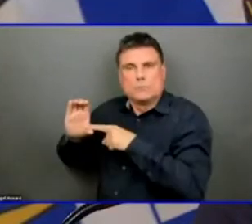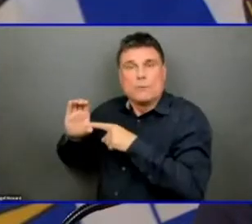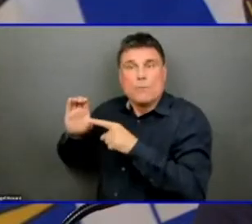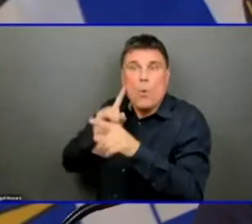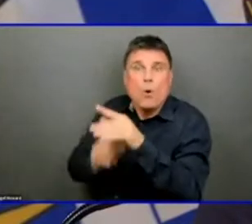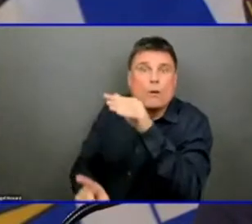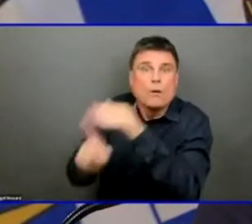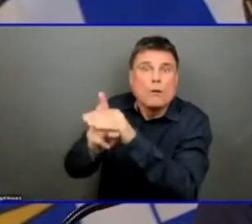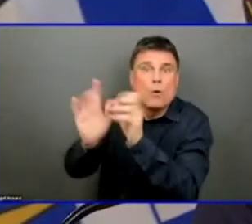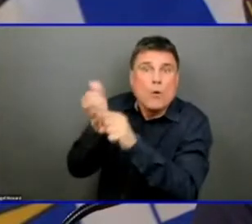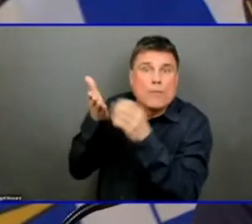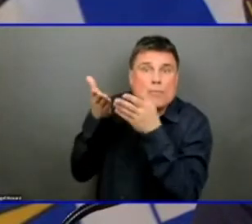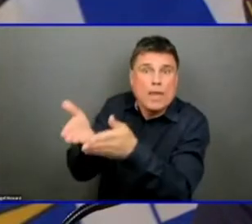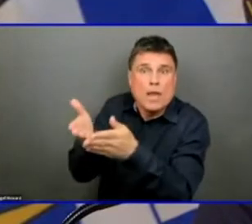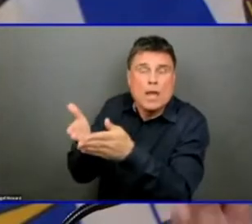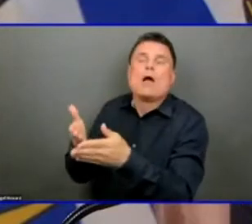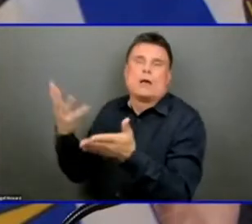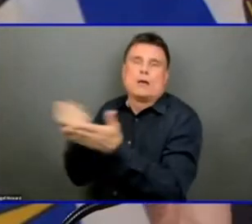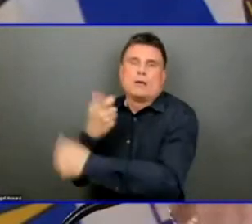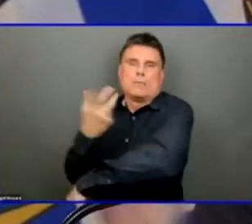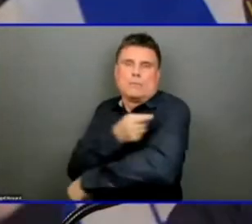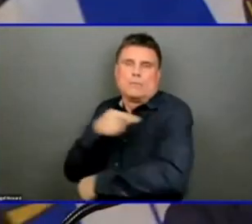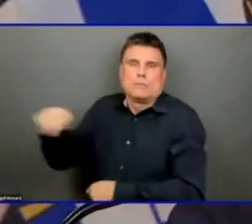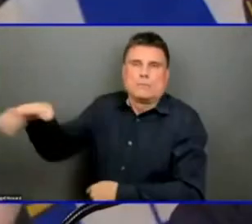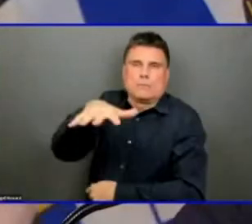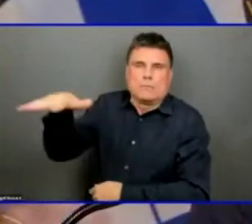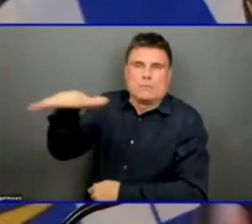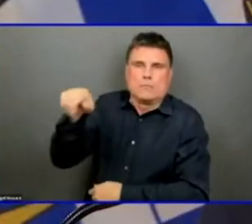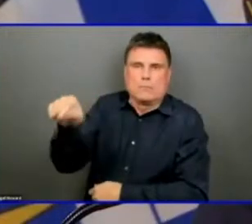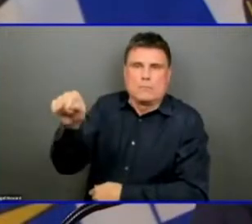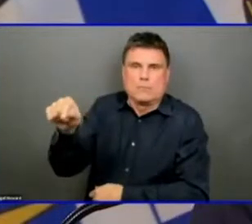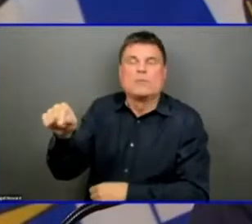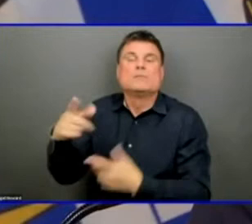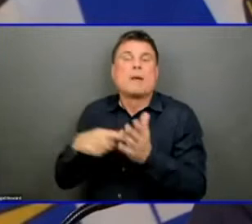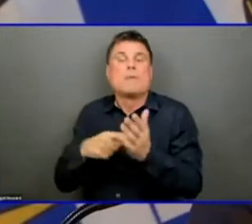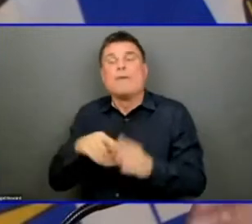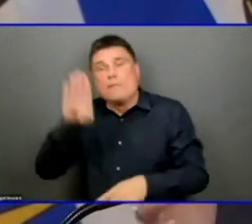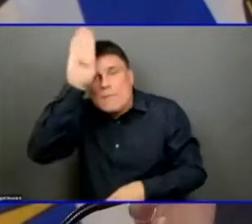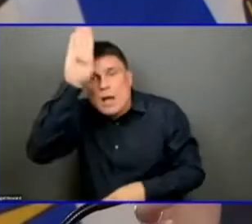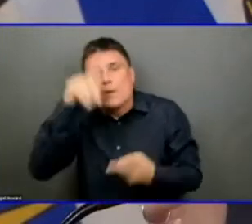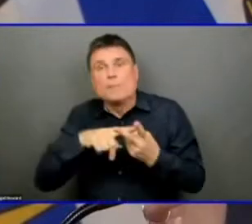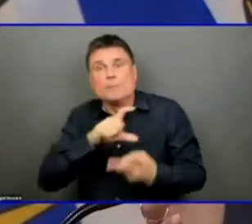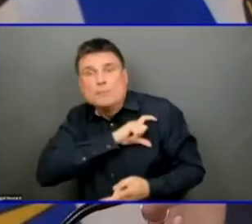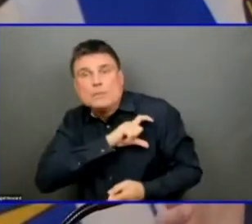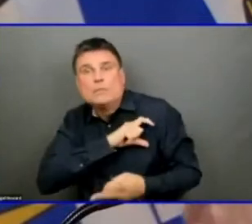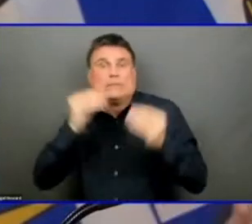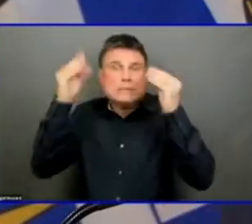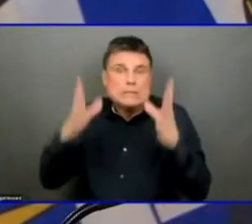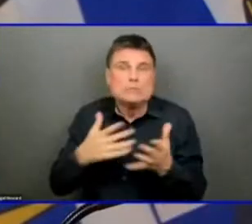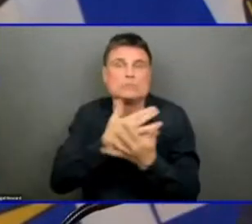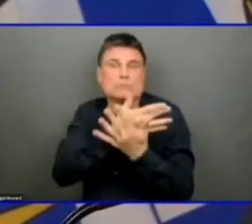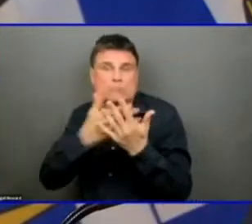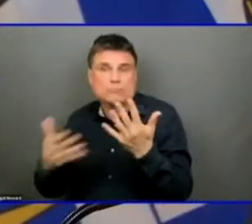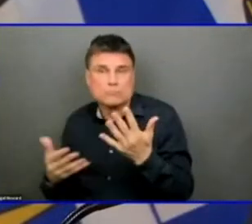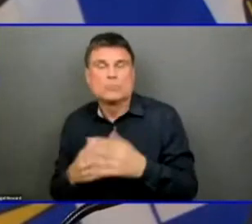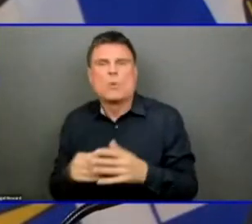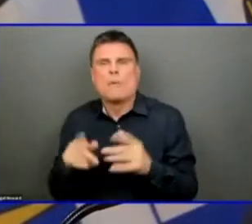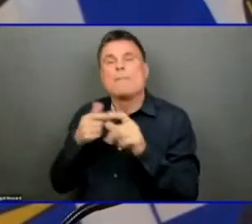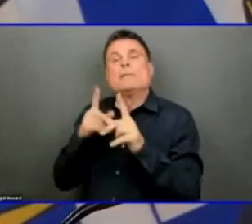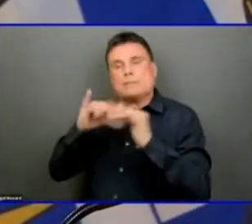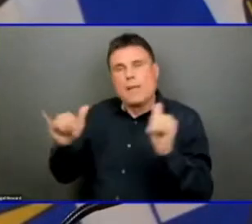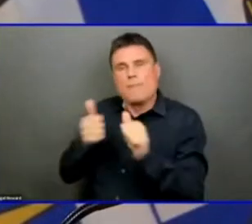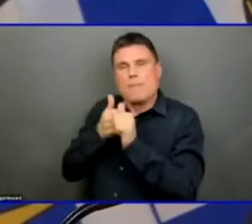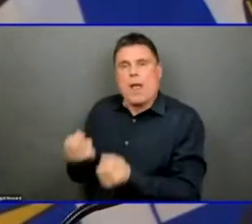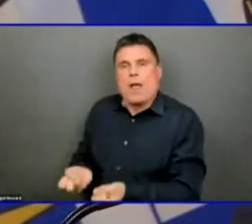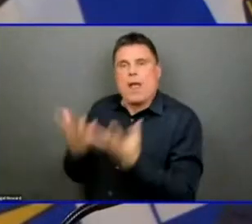it's a very small percentage, about 10% of the overall product. So it's using the